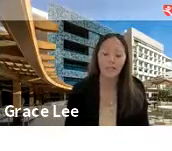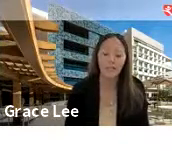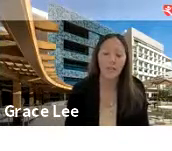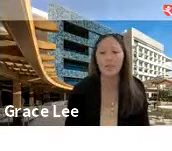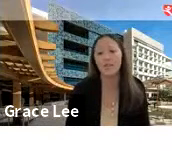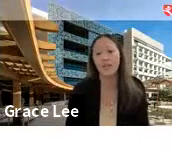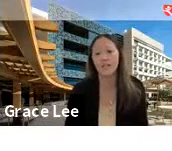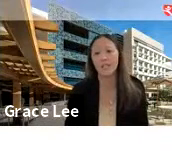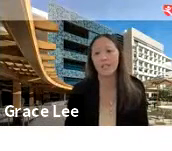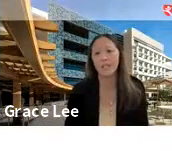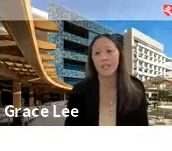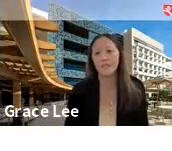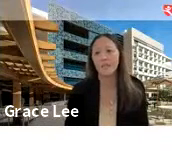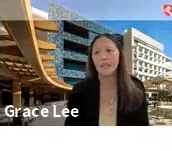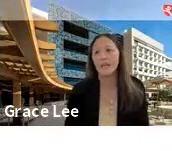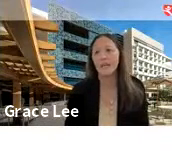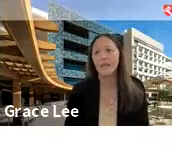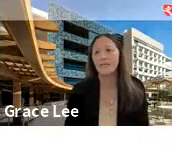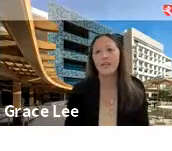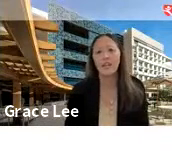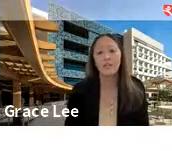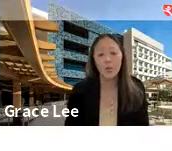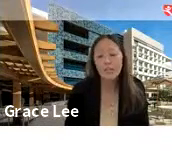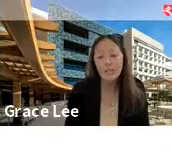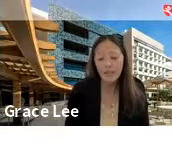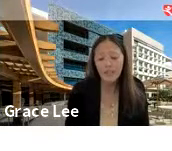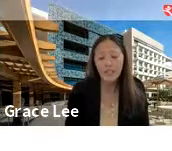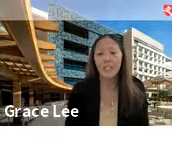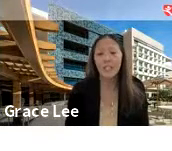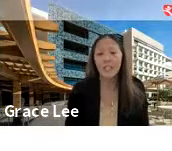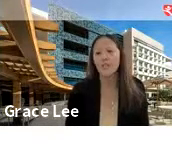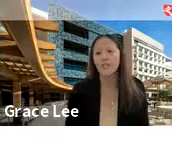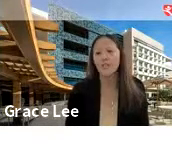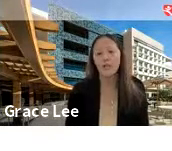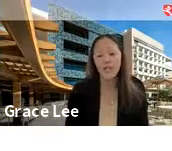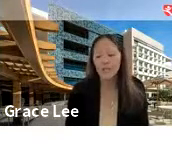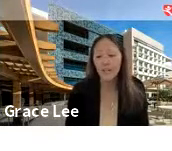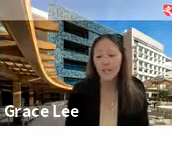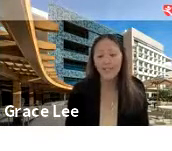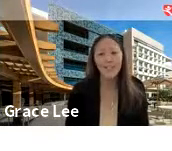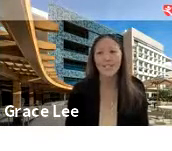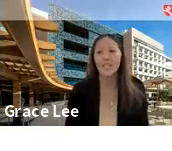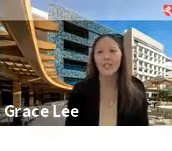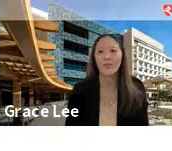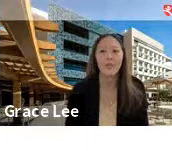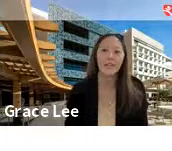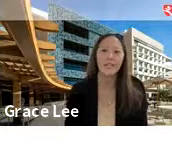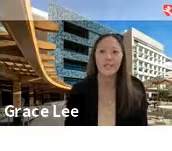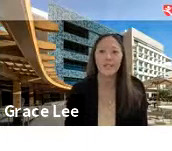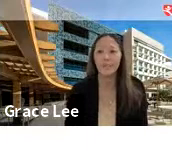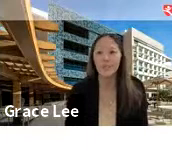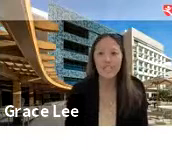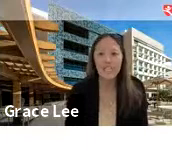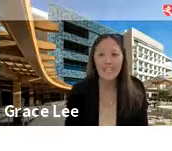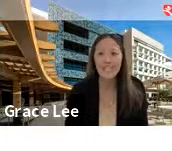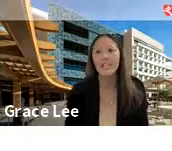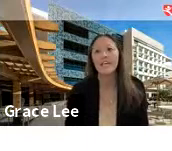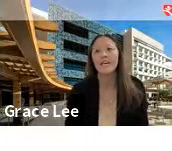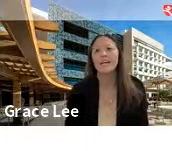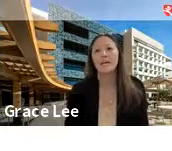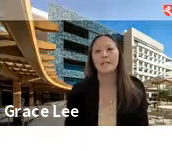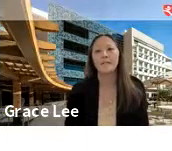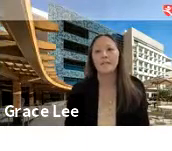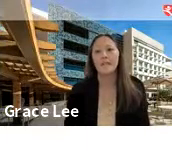systemic symptoms after vaccination. They are short-lived. They tend to occur shortly after vaccination and only last a couple of